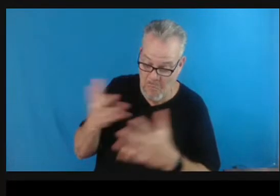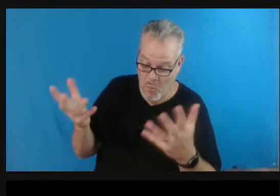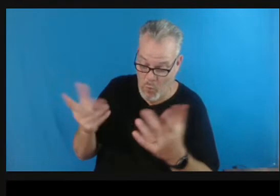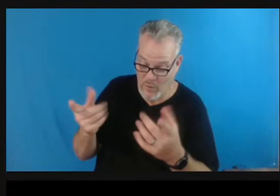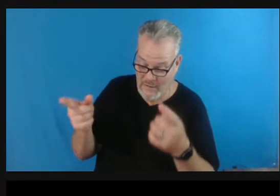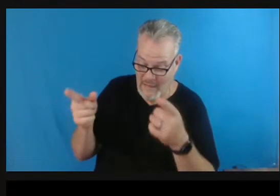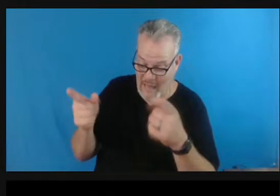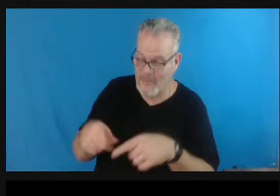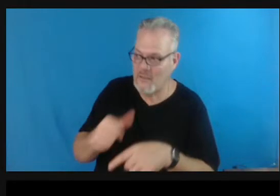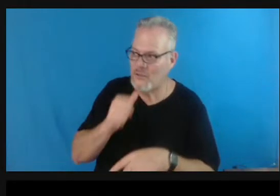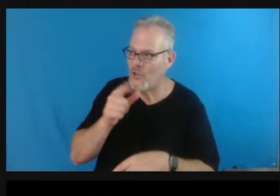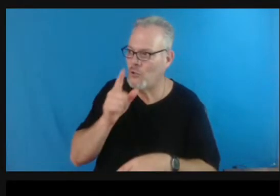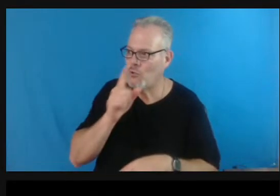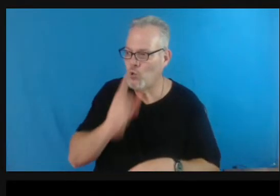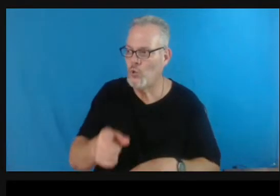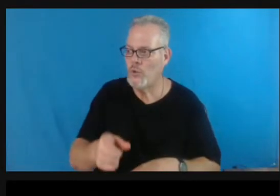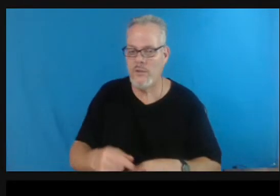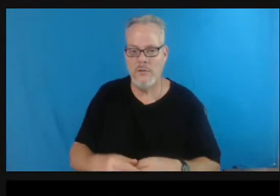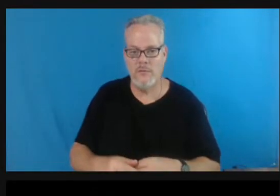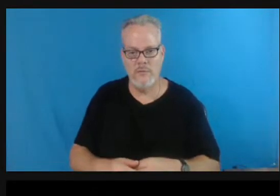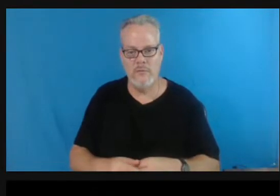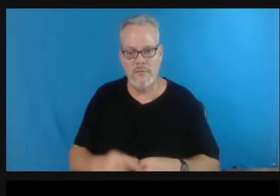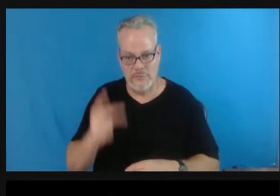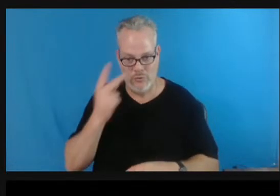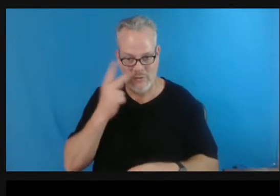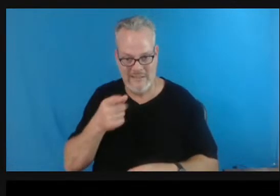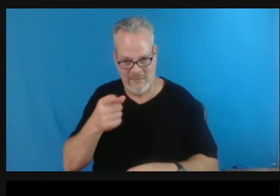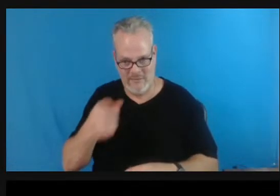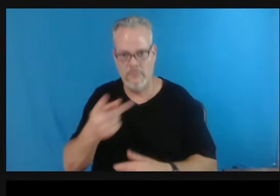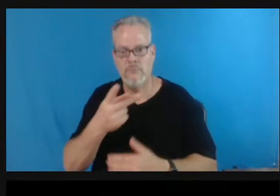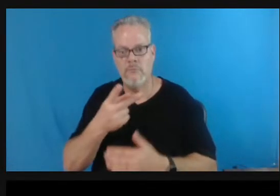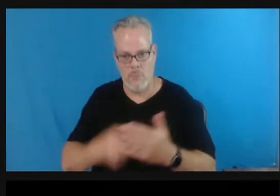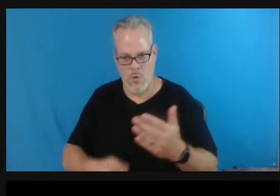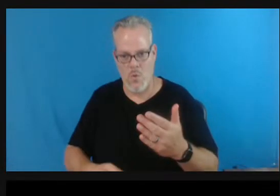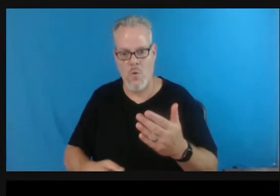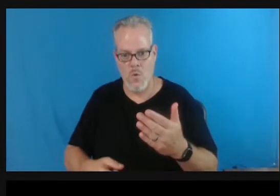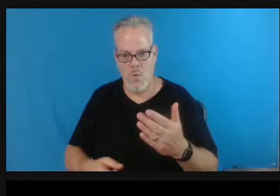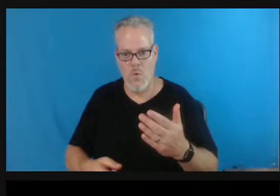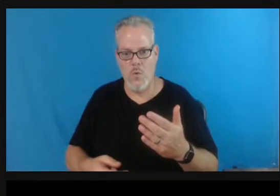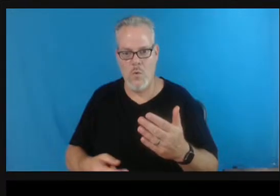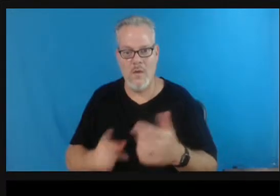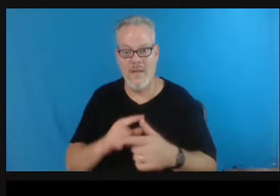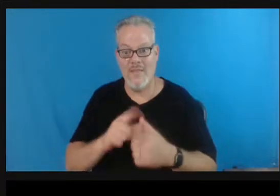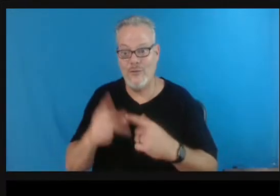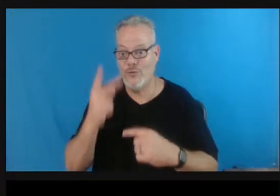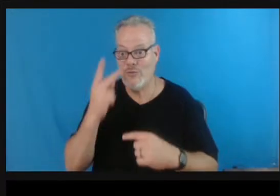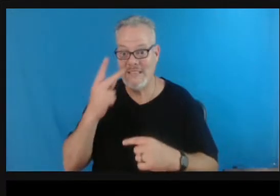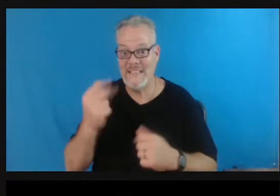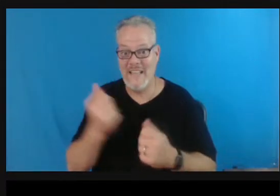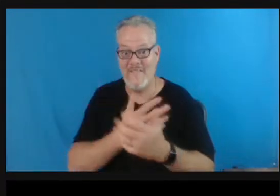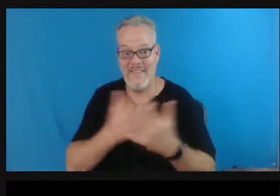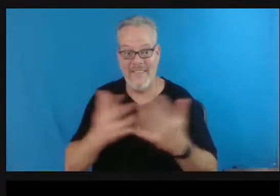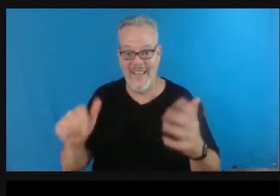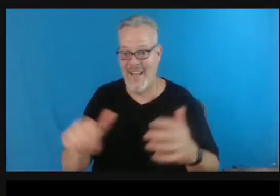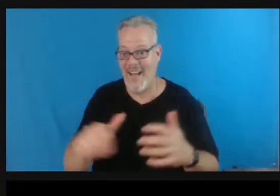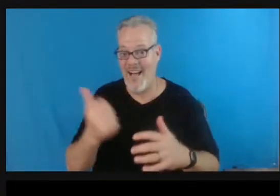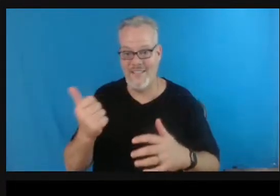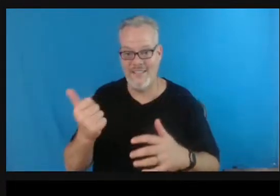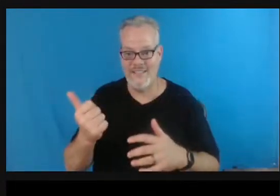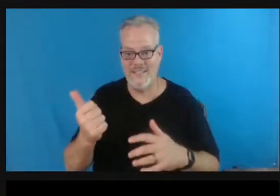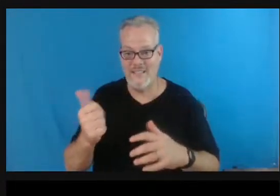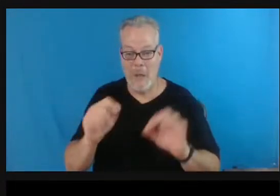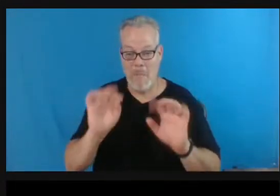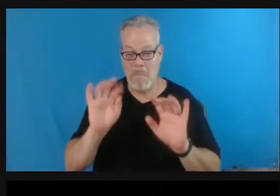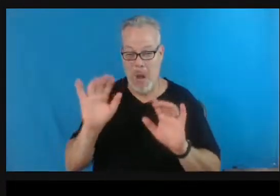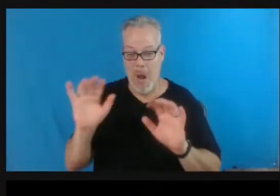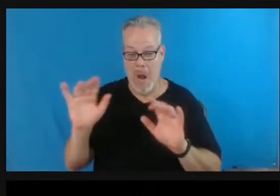kind of one there and one up here too. And otherwise, lots of flows all over. And then otherwise, that speckle is forest where the